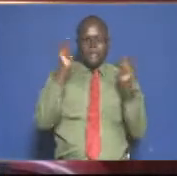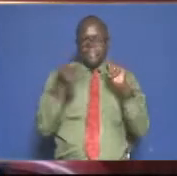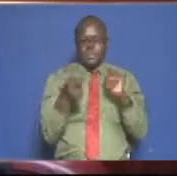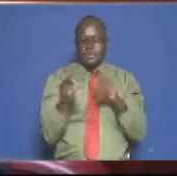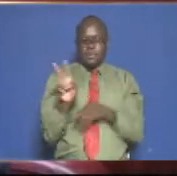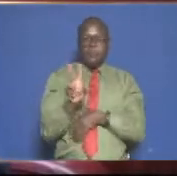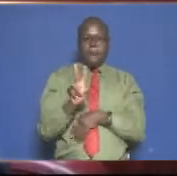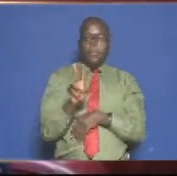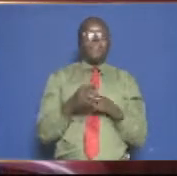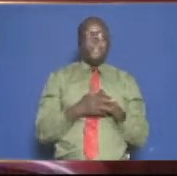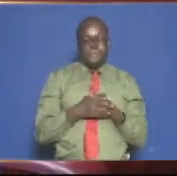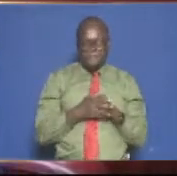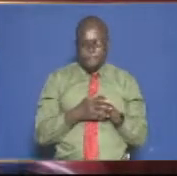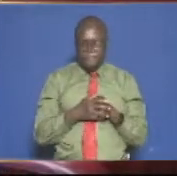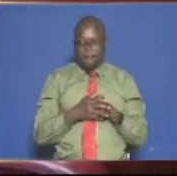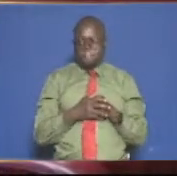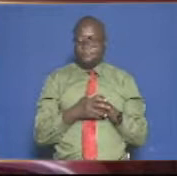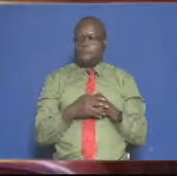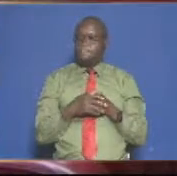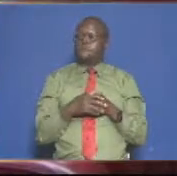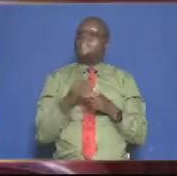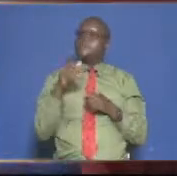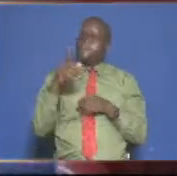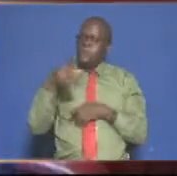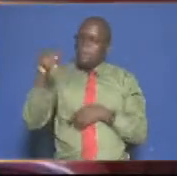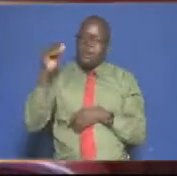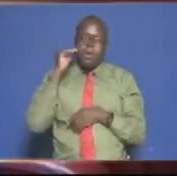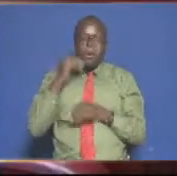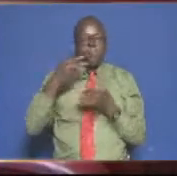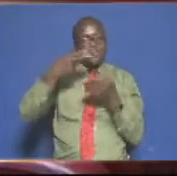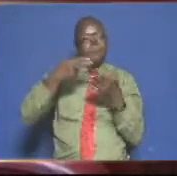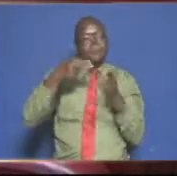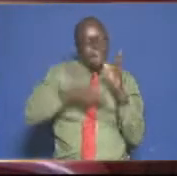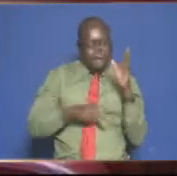of us. And he told me, "Buddy, go home, read. I'm also